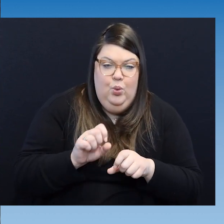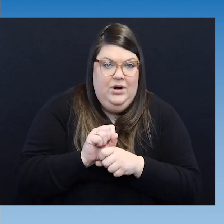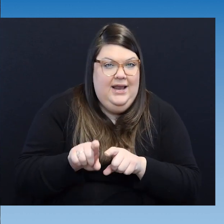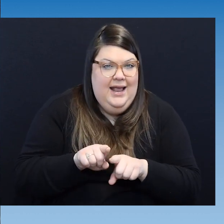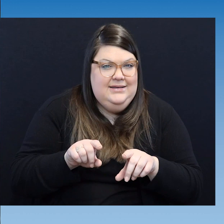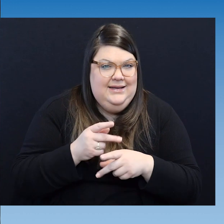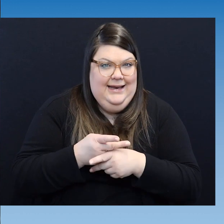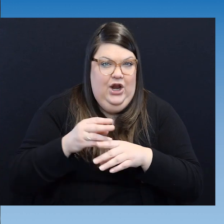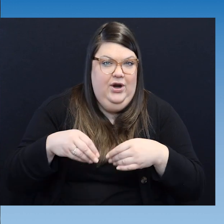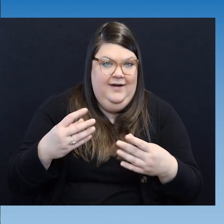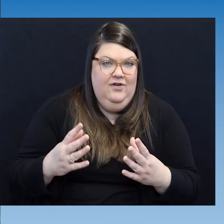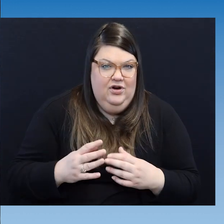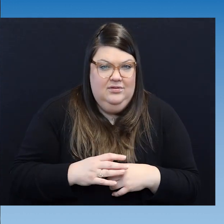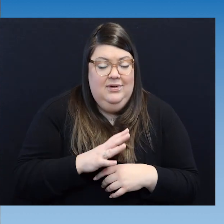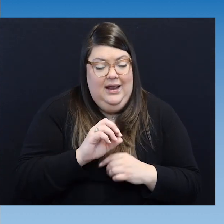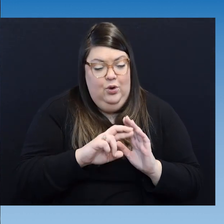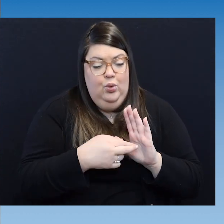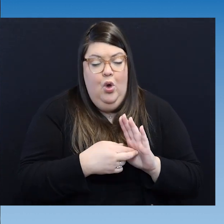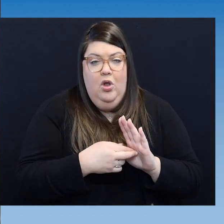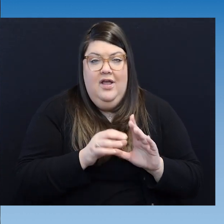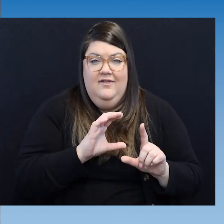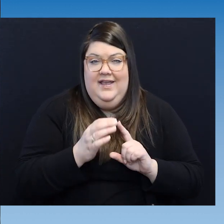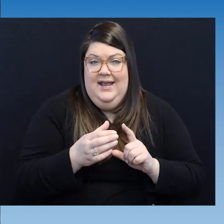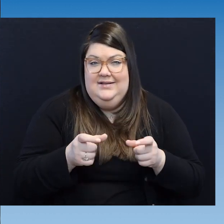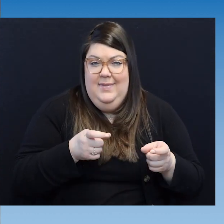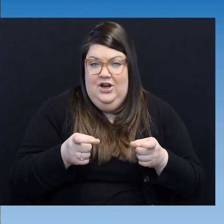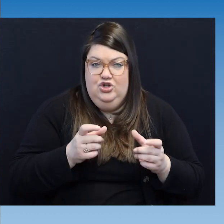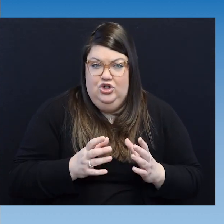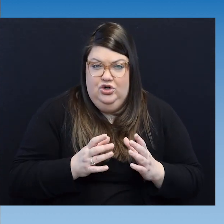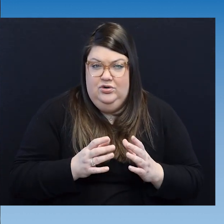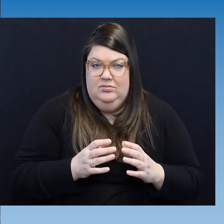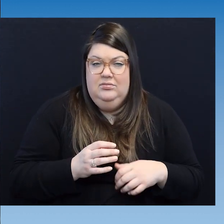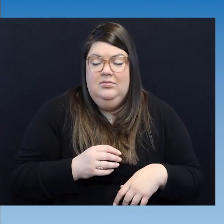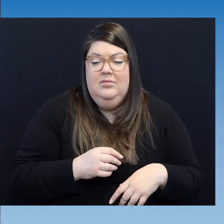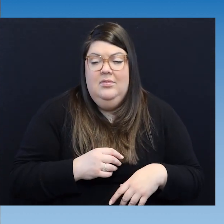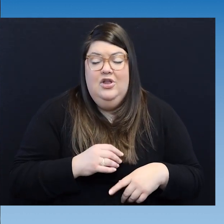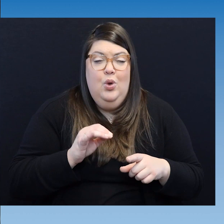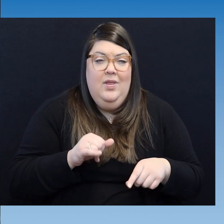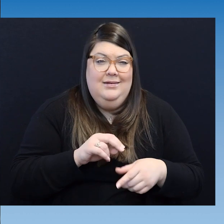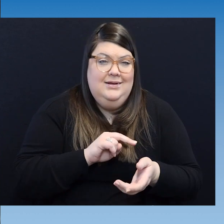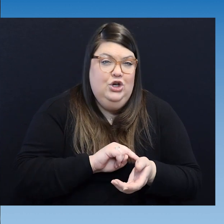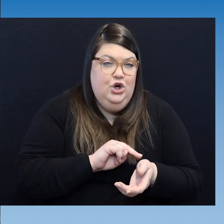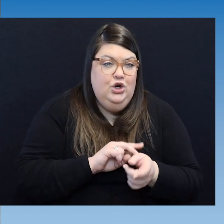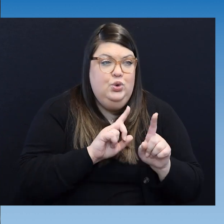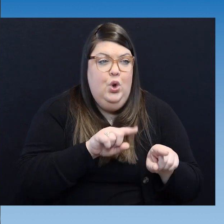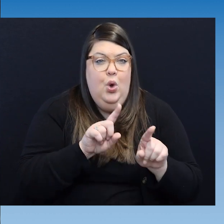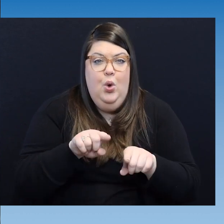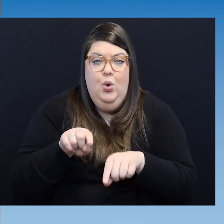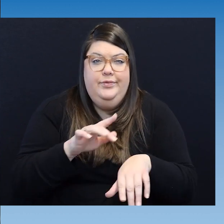and in the role of a case manager, which is what there is called the nurse that goes from home to home in